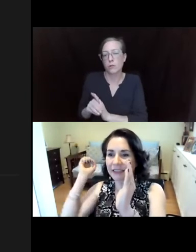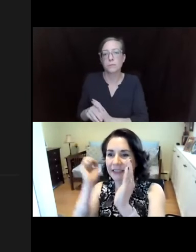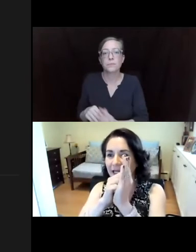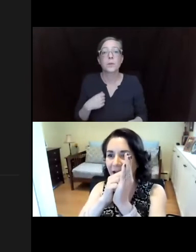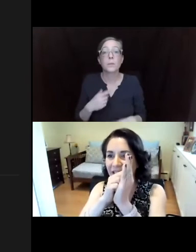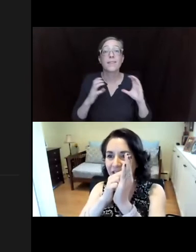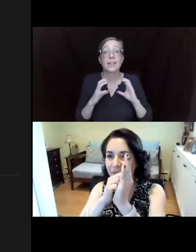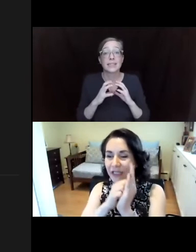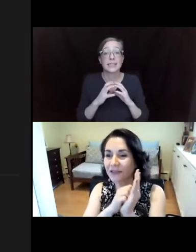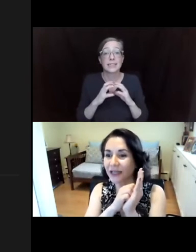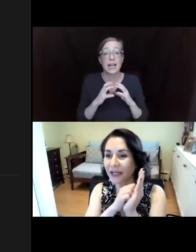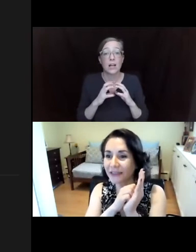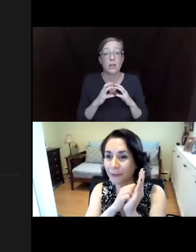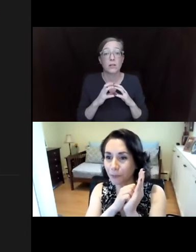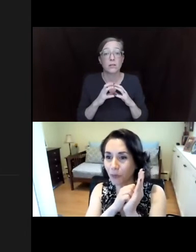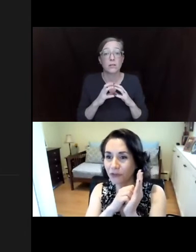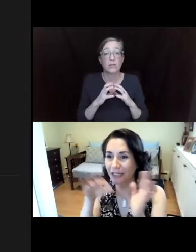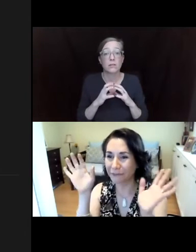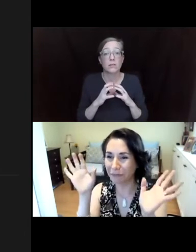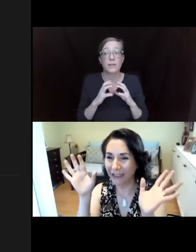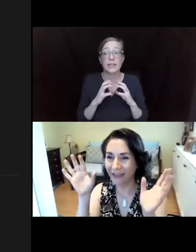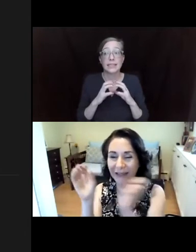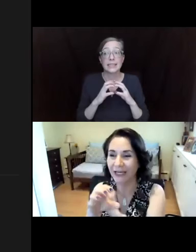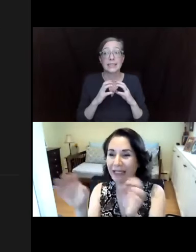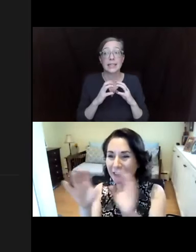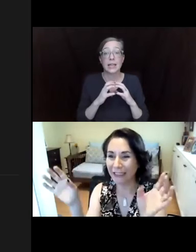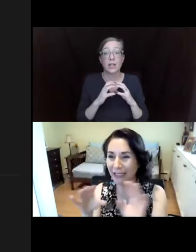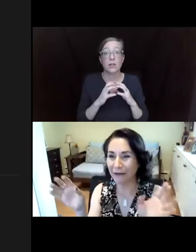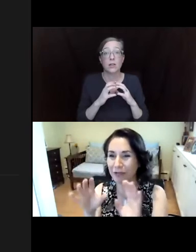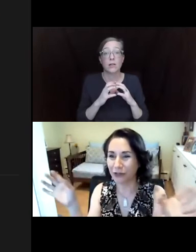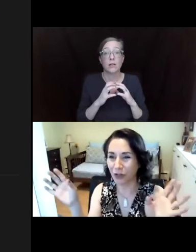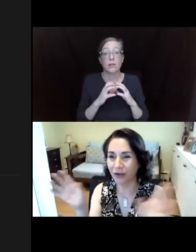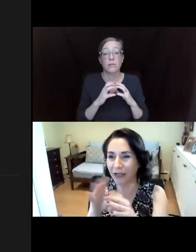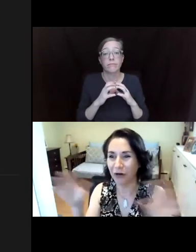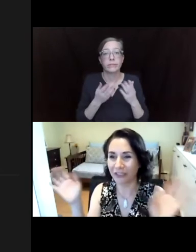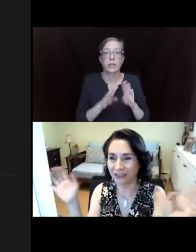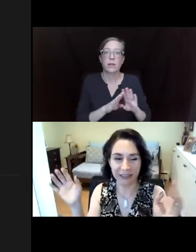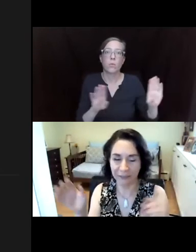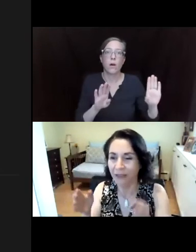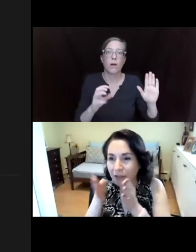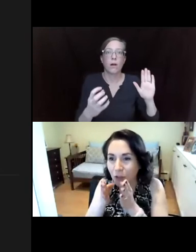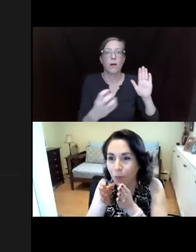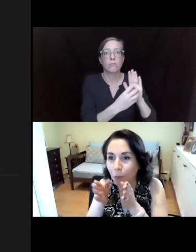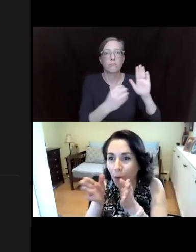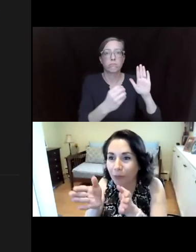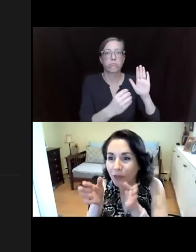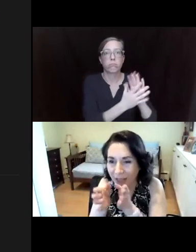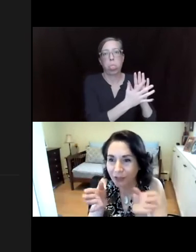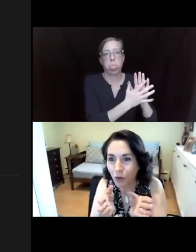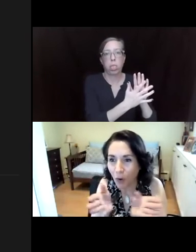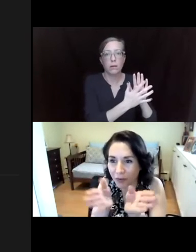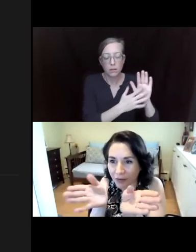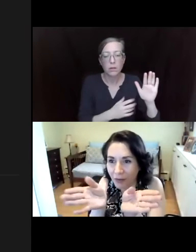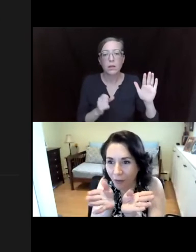just crash themselves against the post and splatter, and just create a big clog and clog the system. So by putting